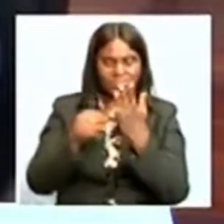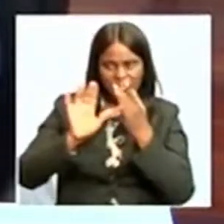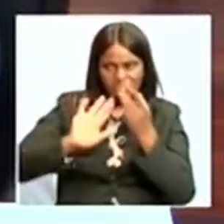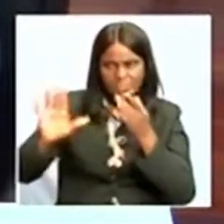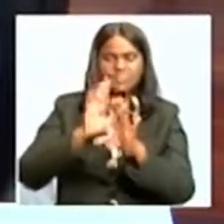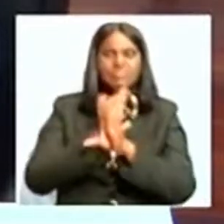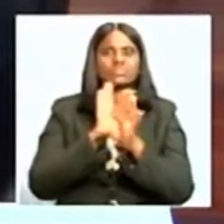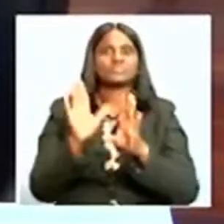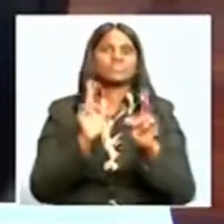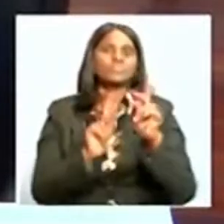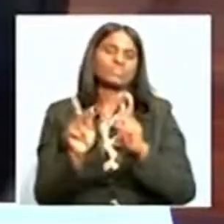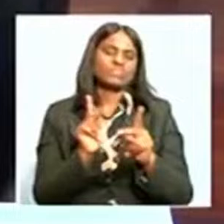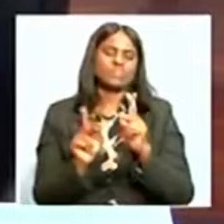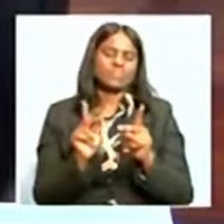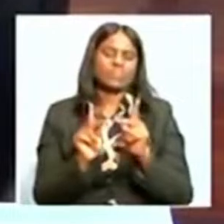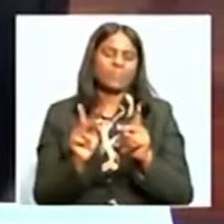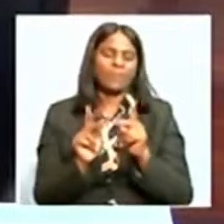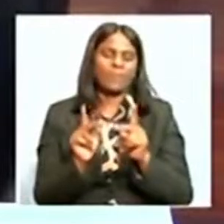Zambian people.